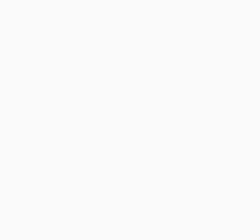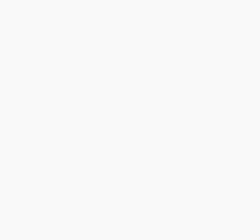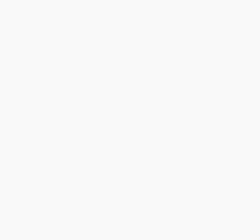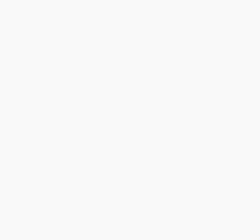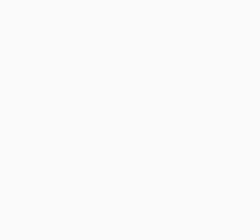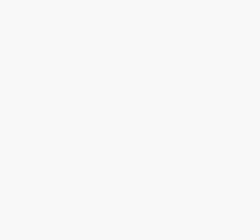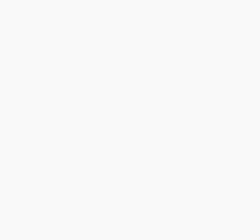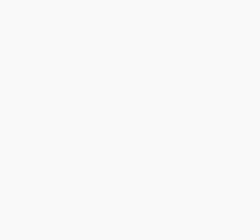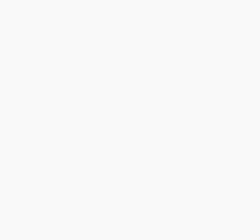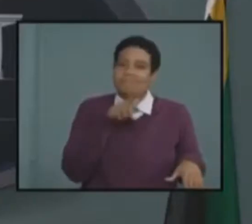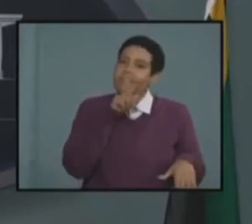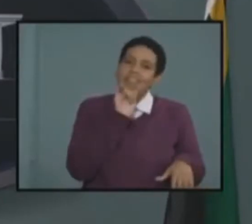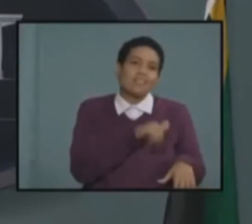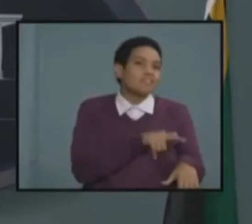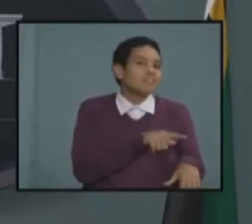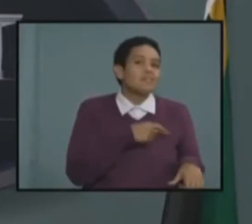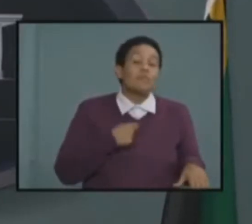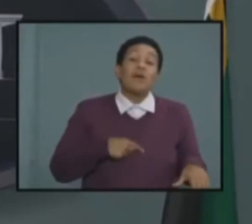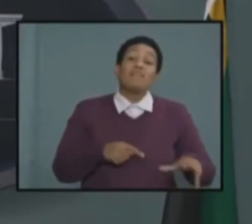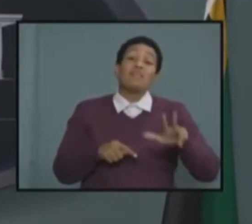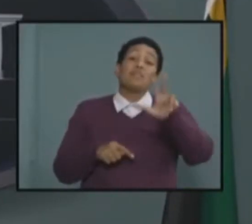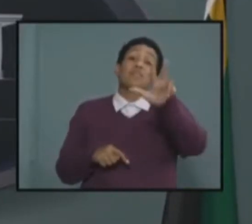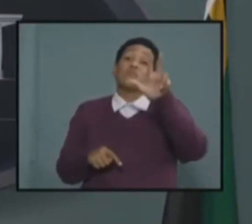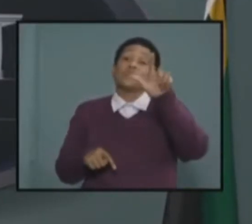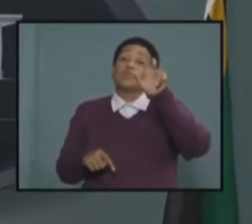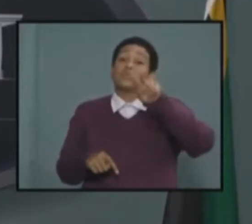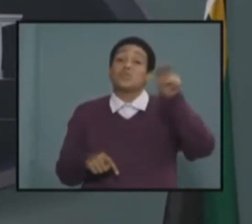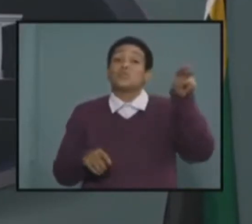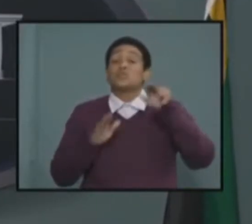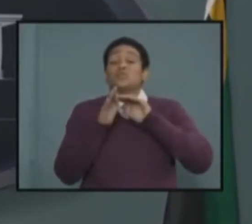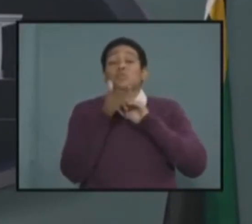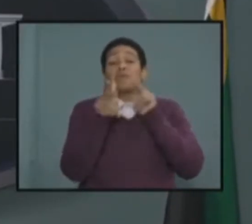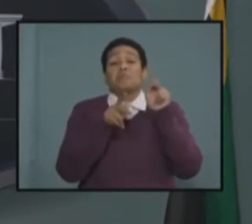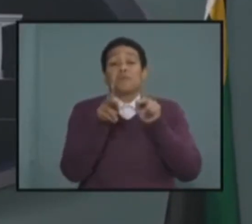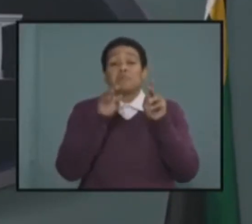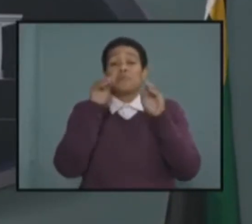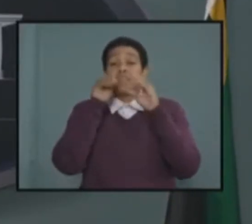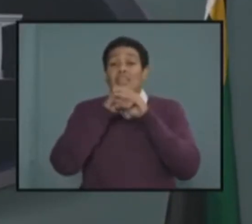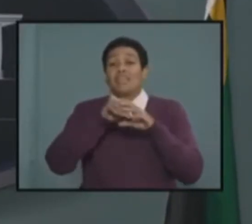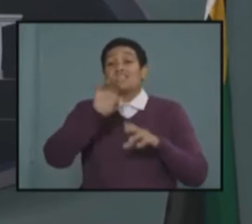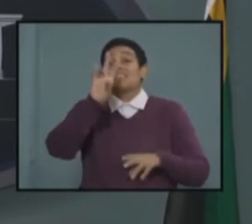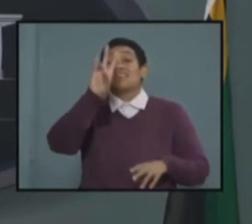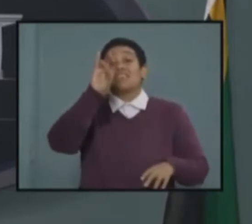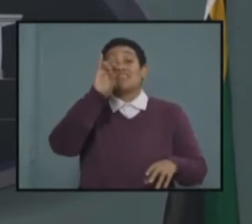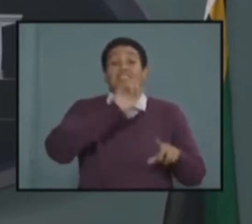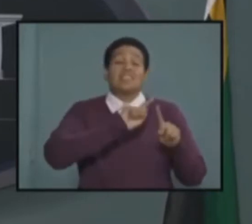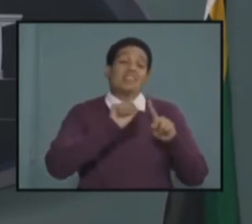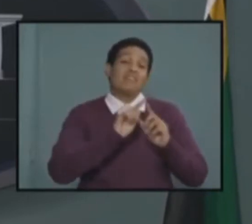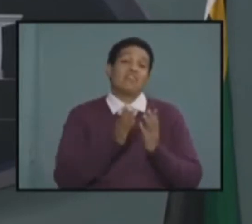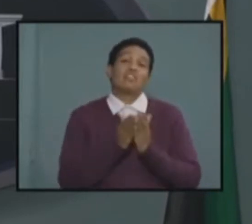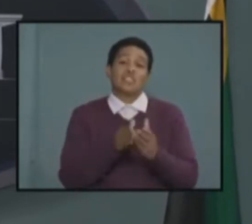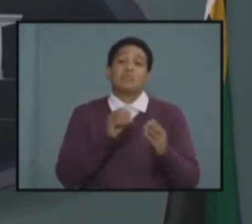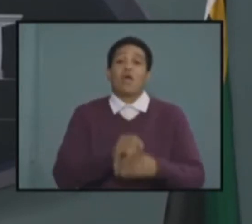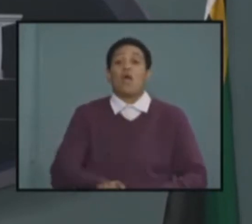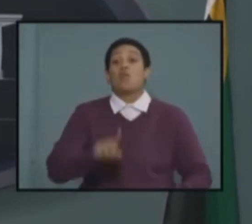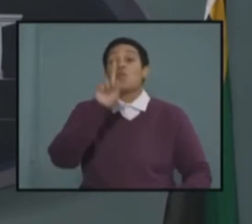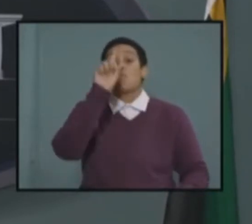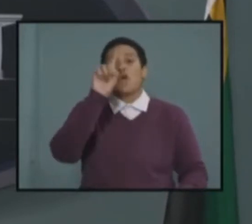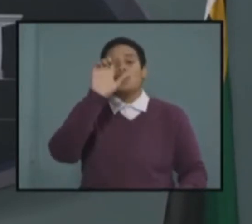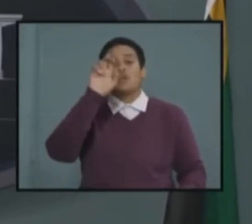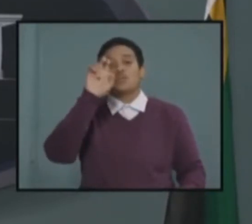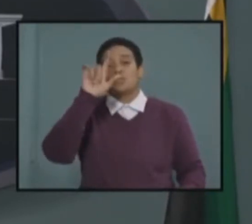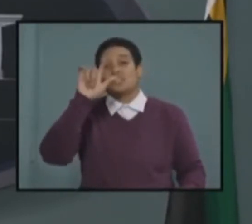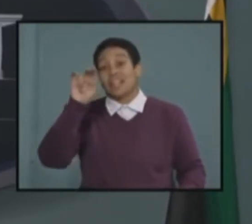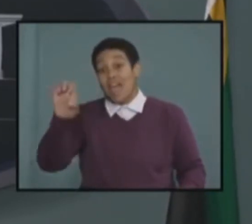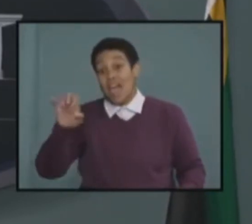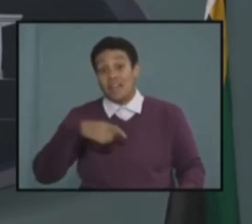in different locations. Mrs. Johnson it's 322 Jamaicans across 70 ships on one cruise line. We have